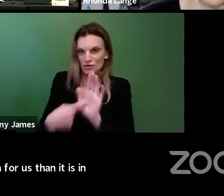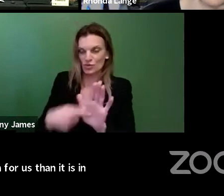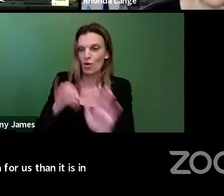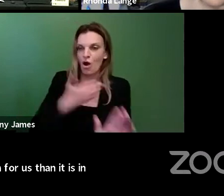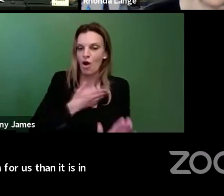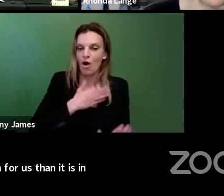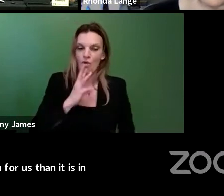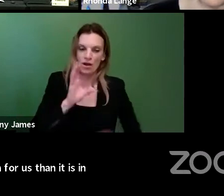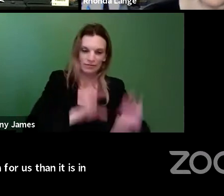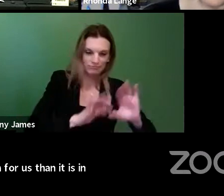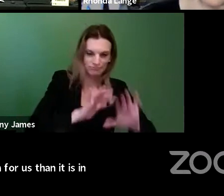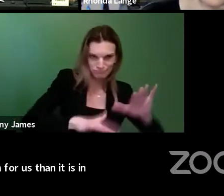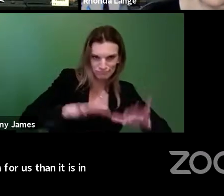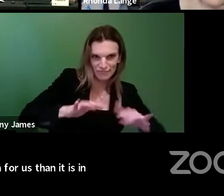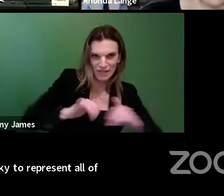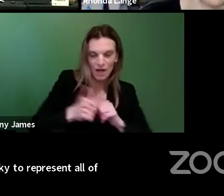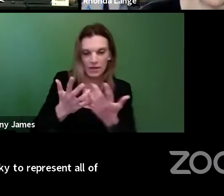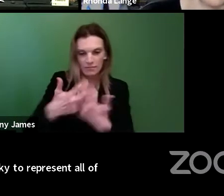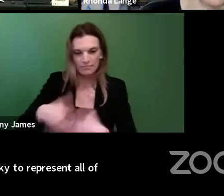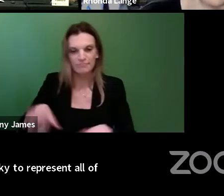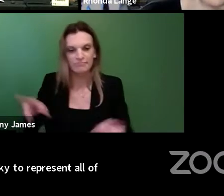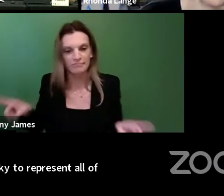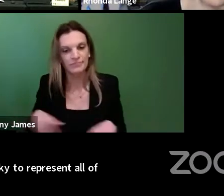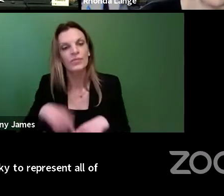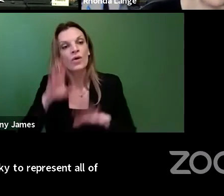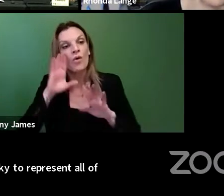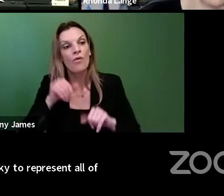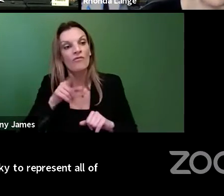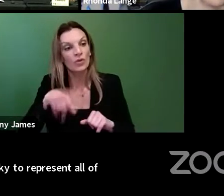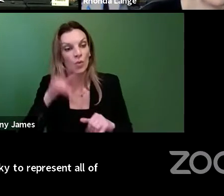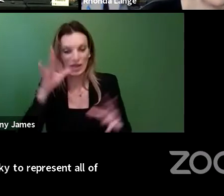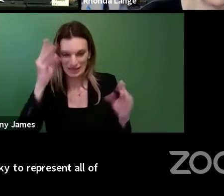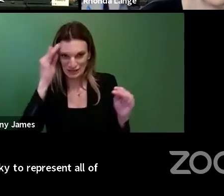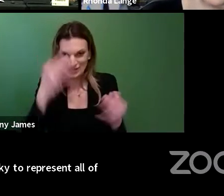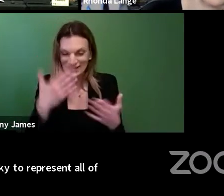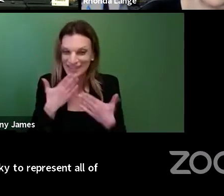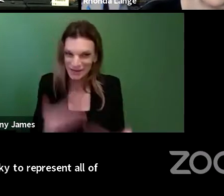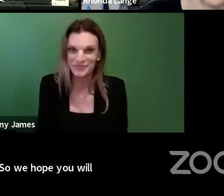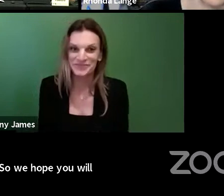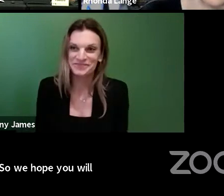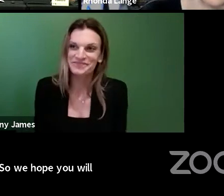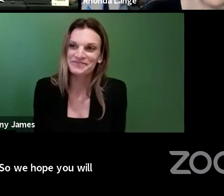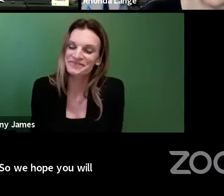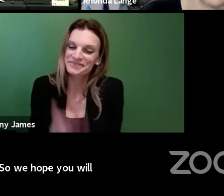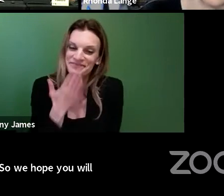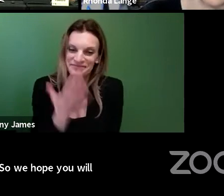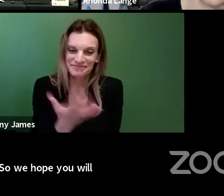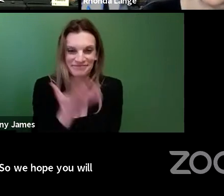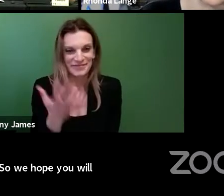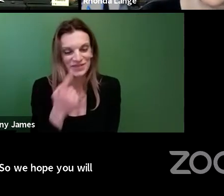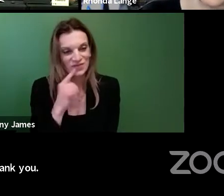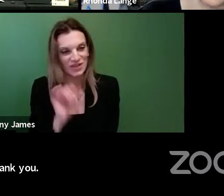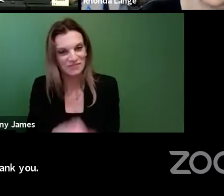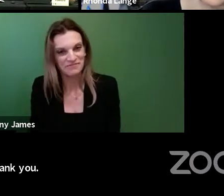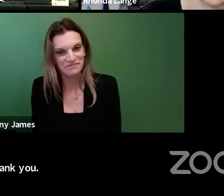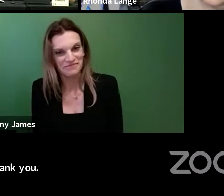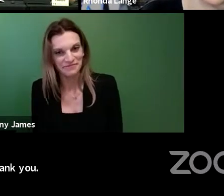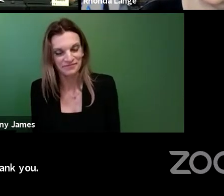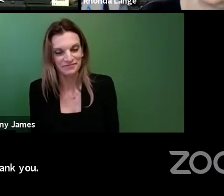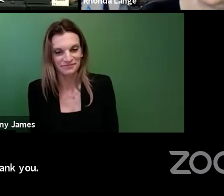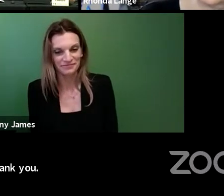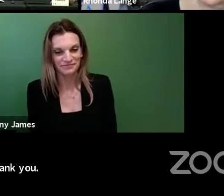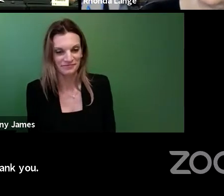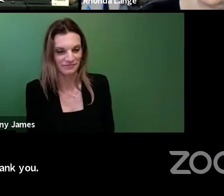of those communities of interest. So we hope you will consider that line. Thank you. Thank you so much for taking the time to speak